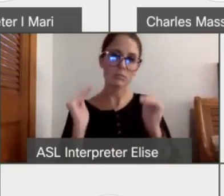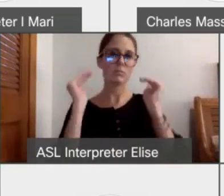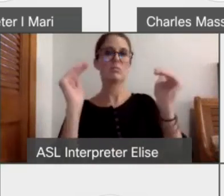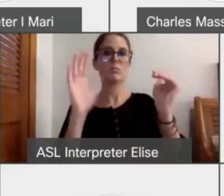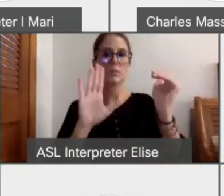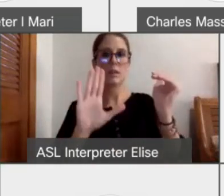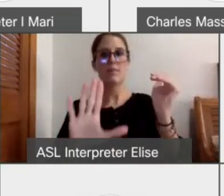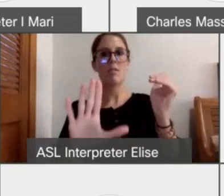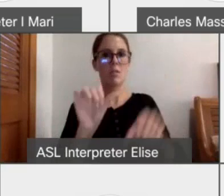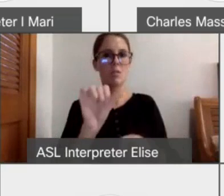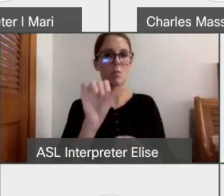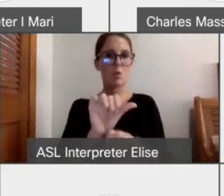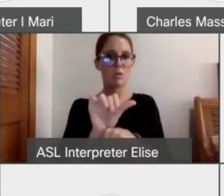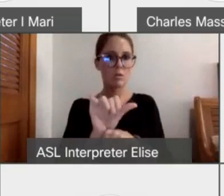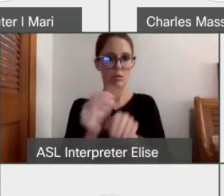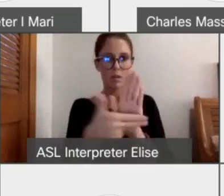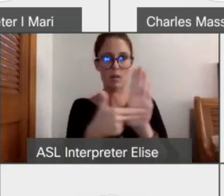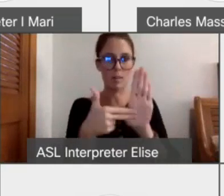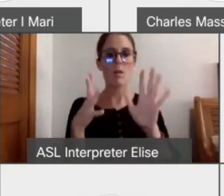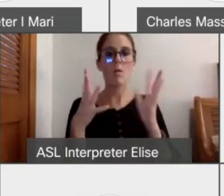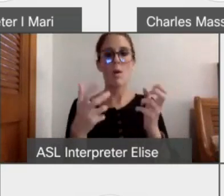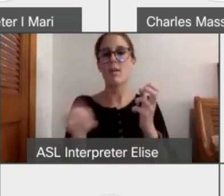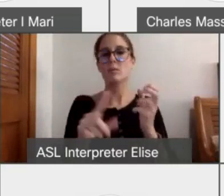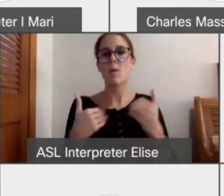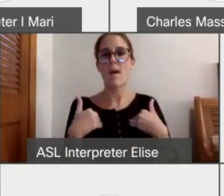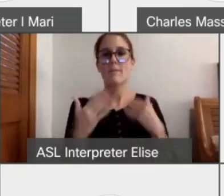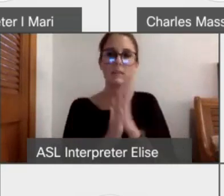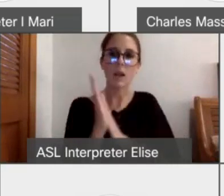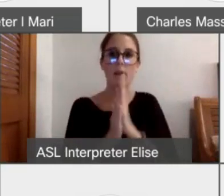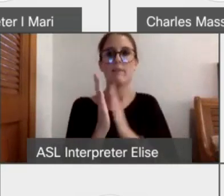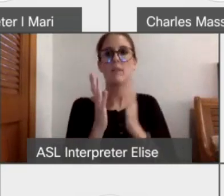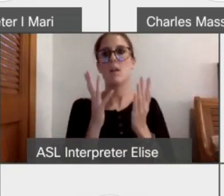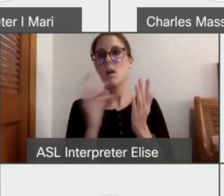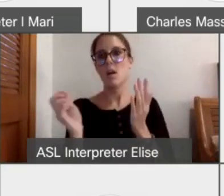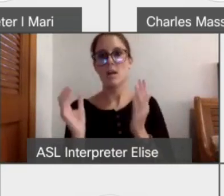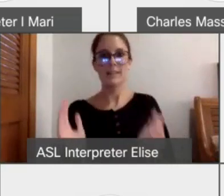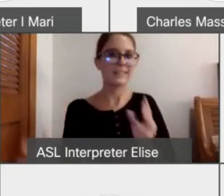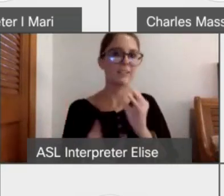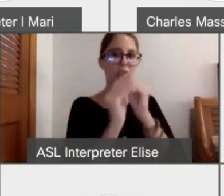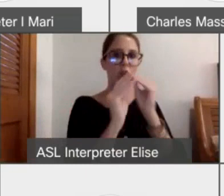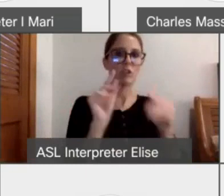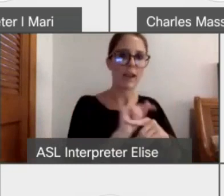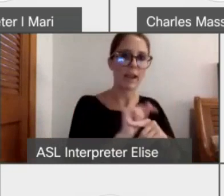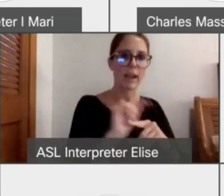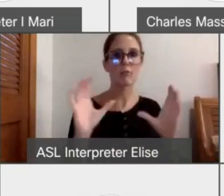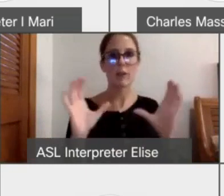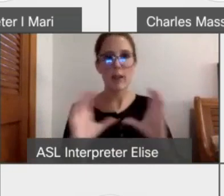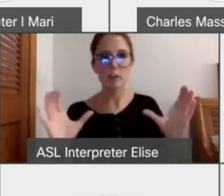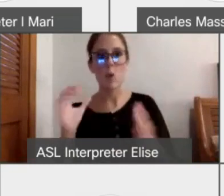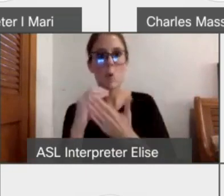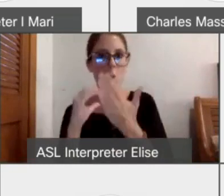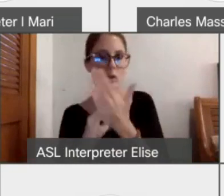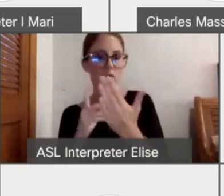that extra incentive and opportunity to seek some additional training, to seek some additional credentialing, additional coursework, to